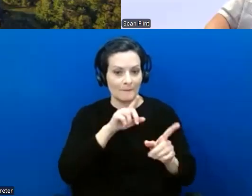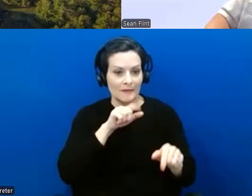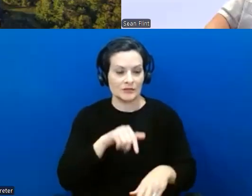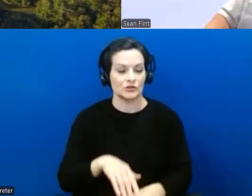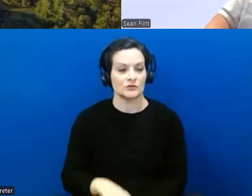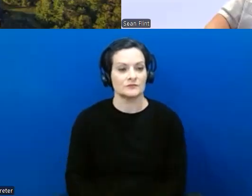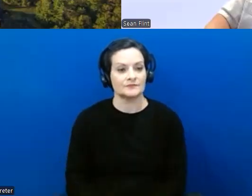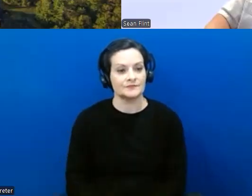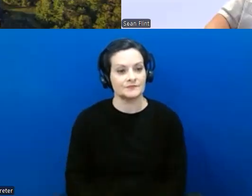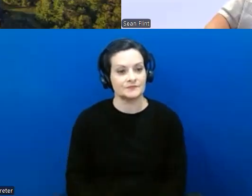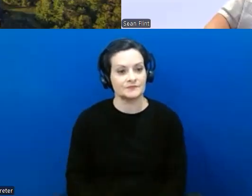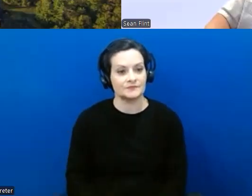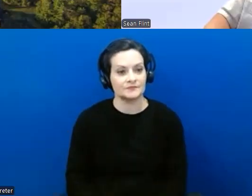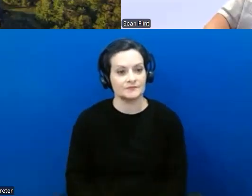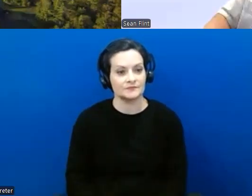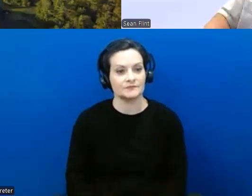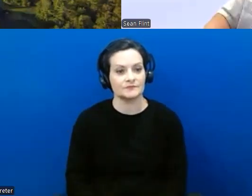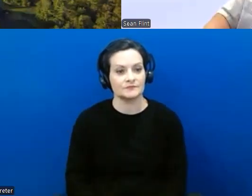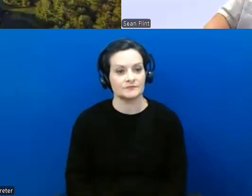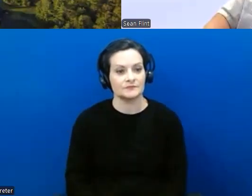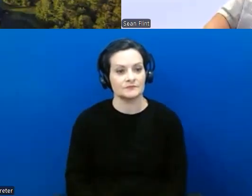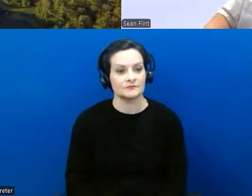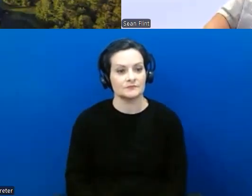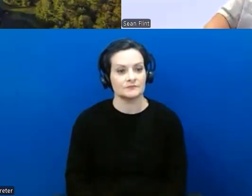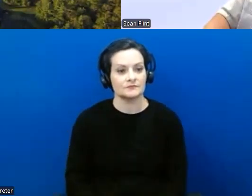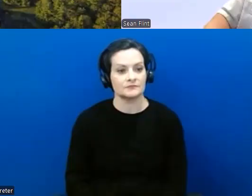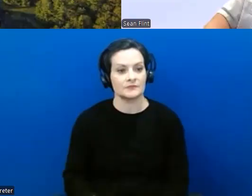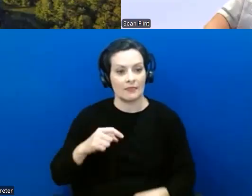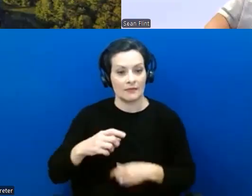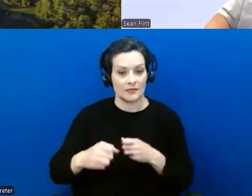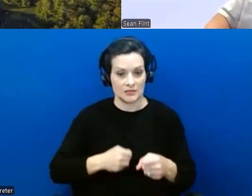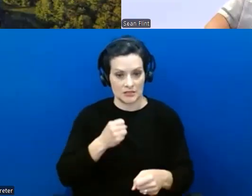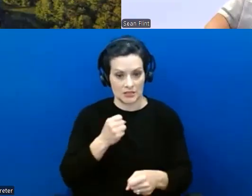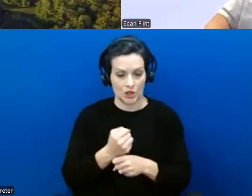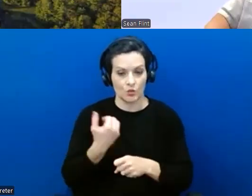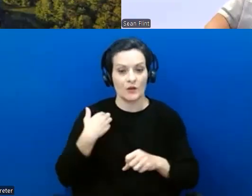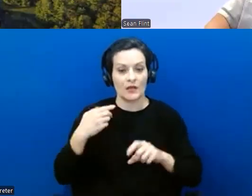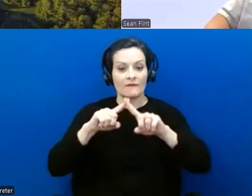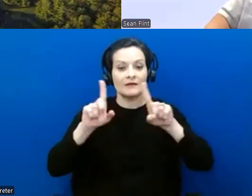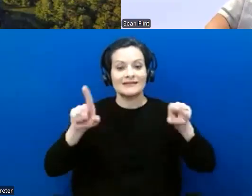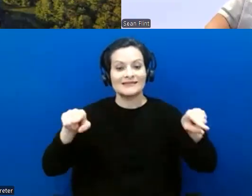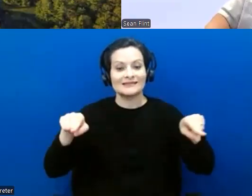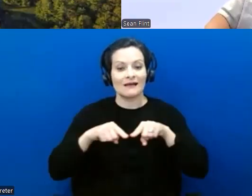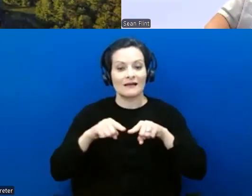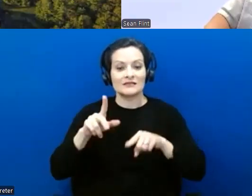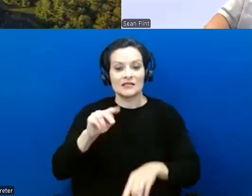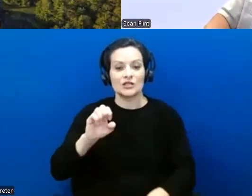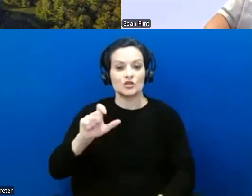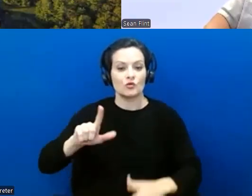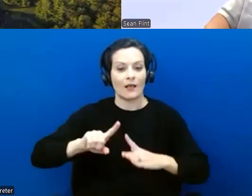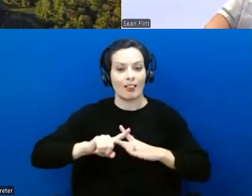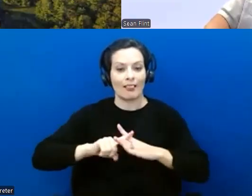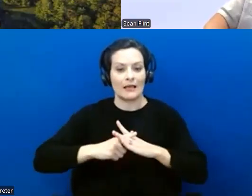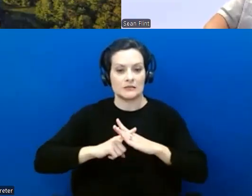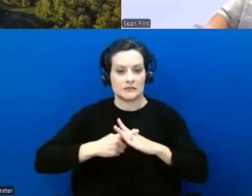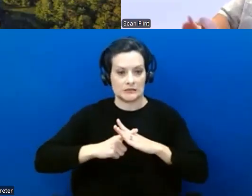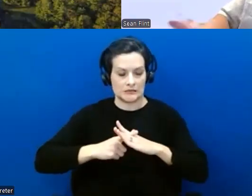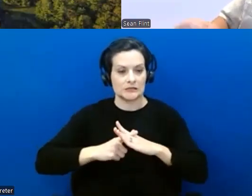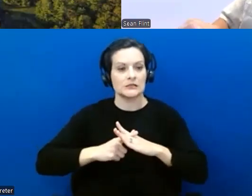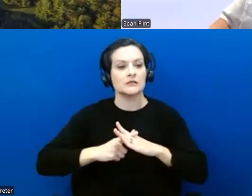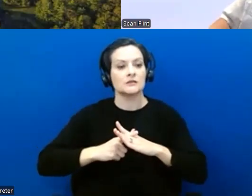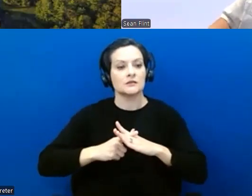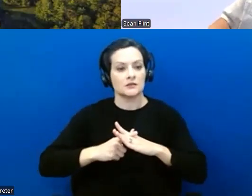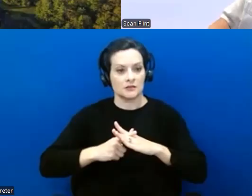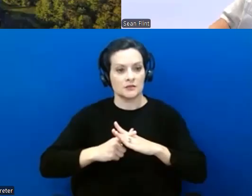bit more. I know that this year we have signs up at like our trailheads around